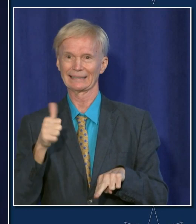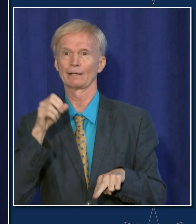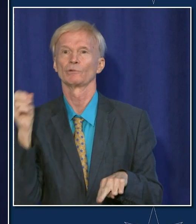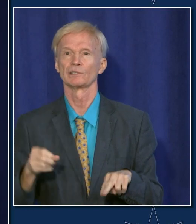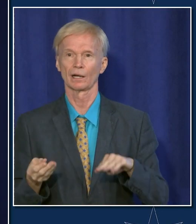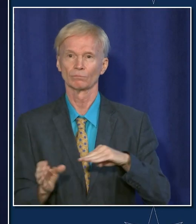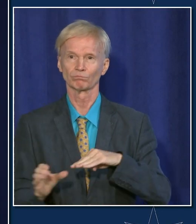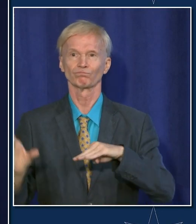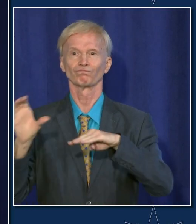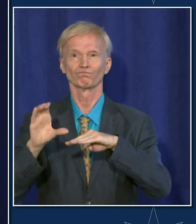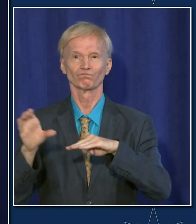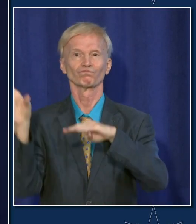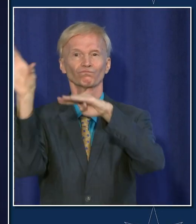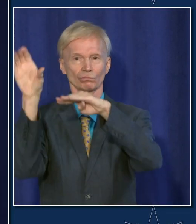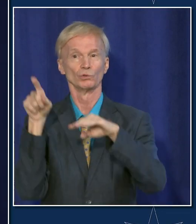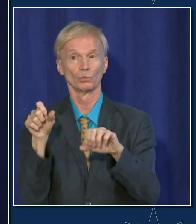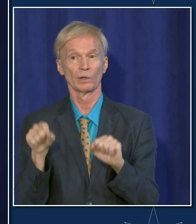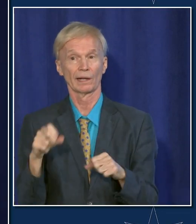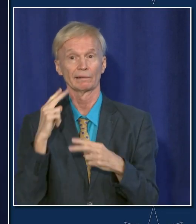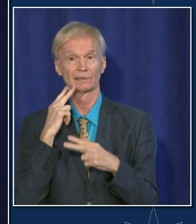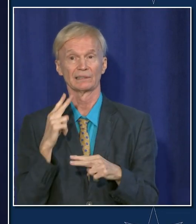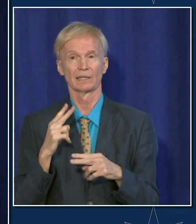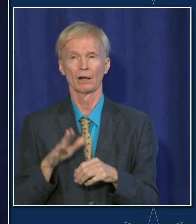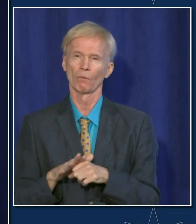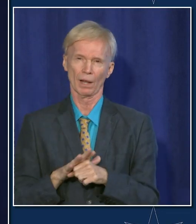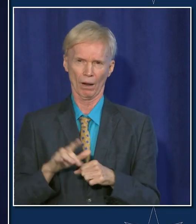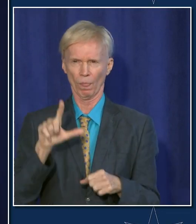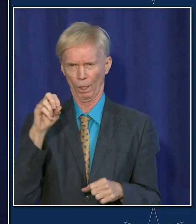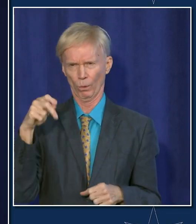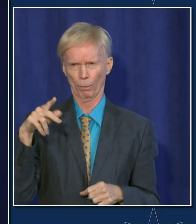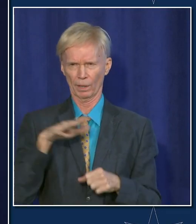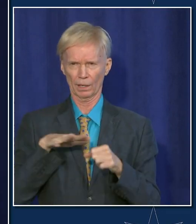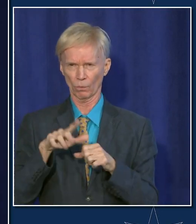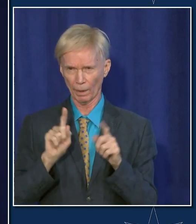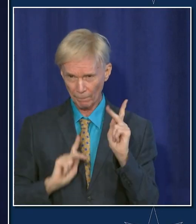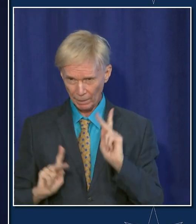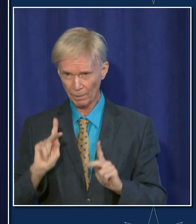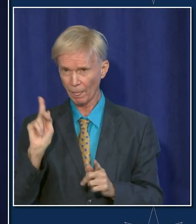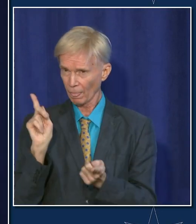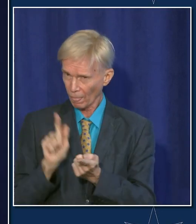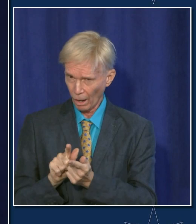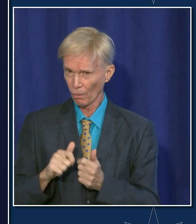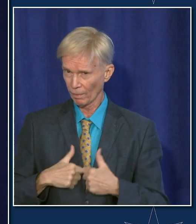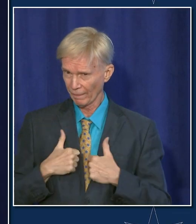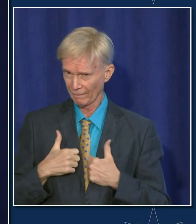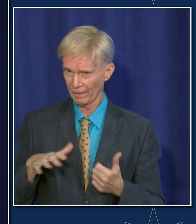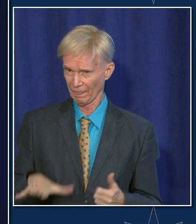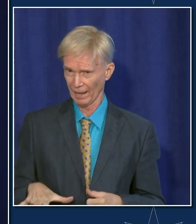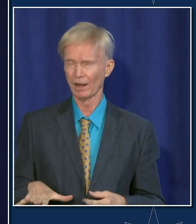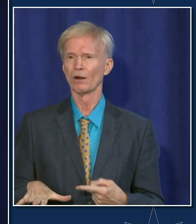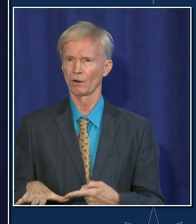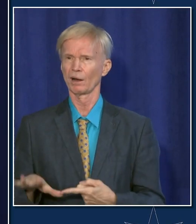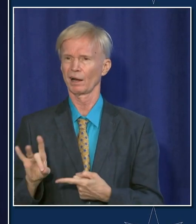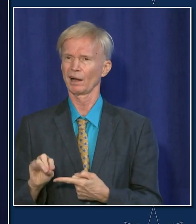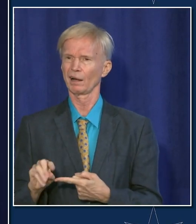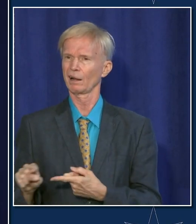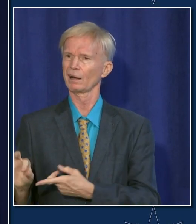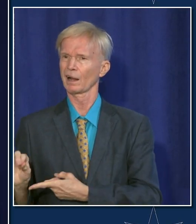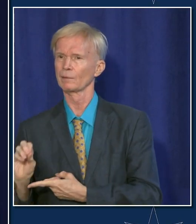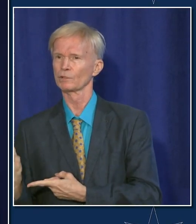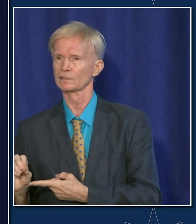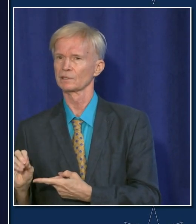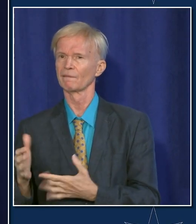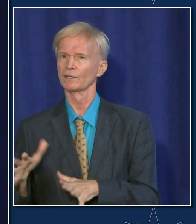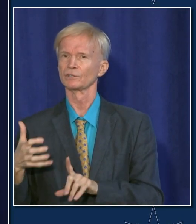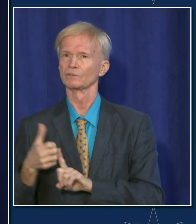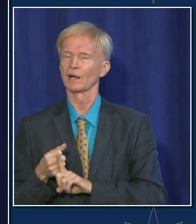10%, and we'd get there. You can see that really only right around the loop where population is very low do we have areas that are 80 or 90%